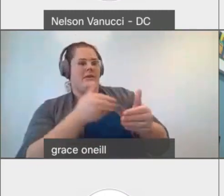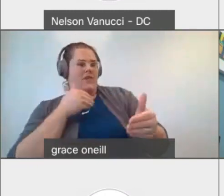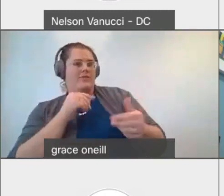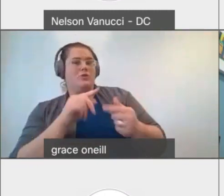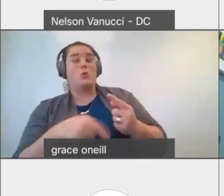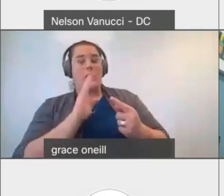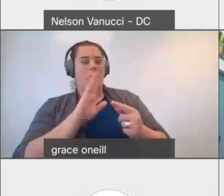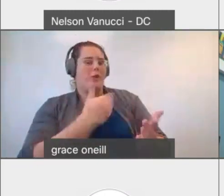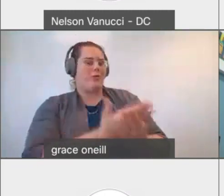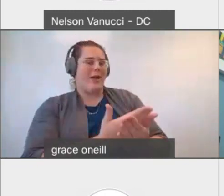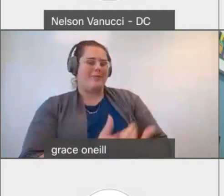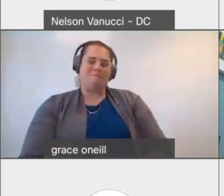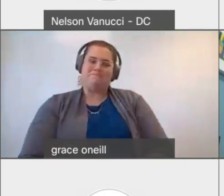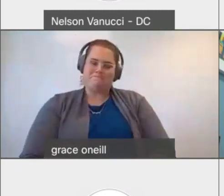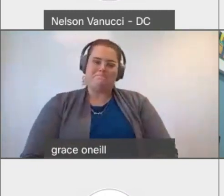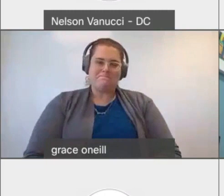arrive.